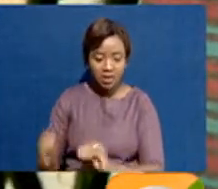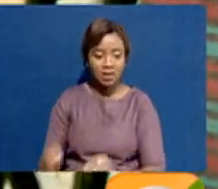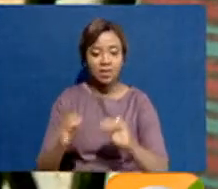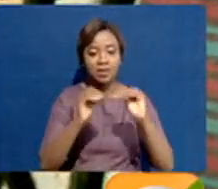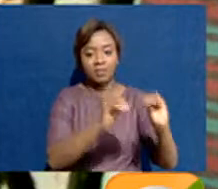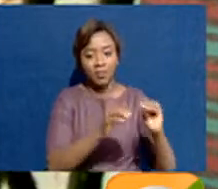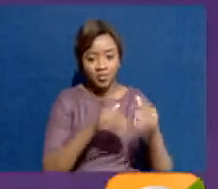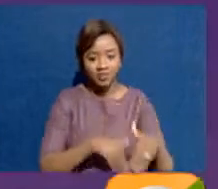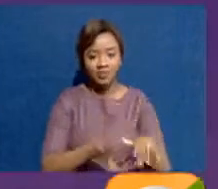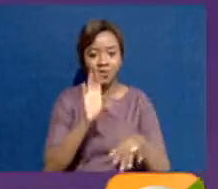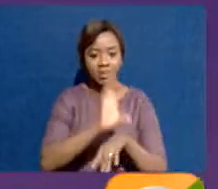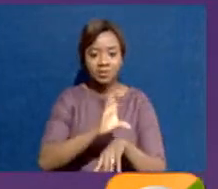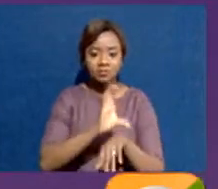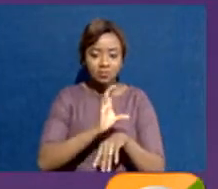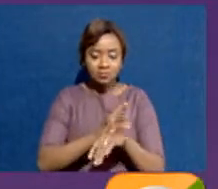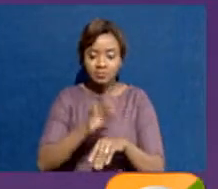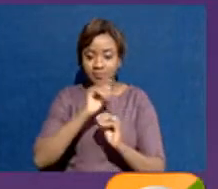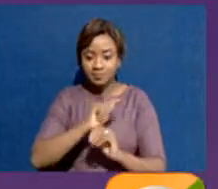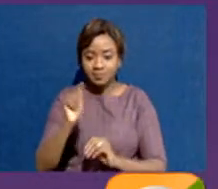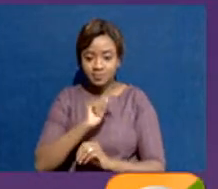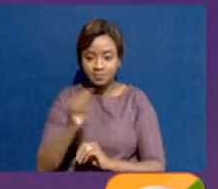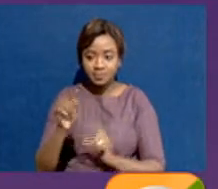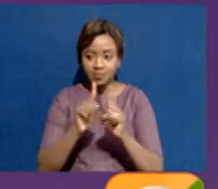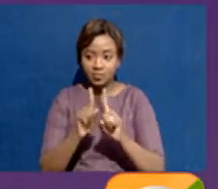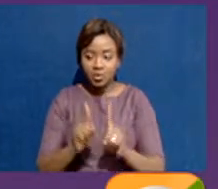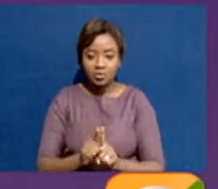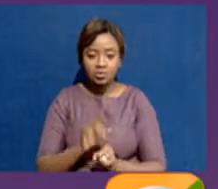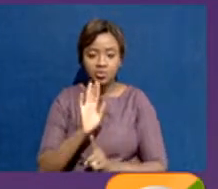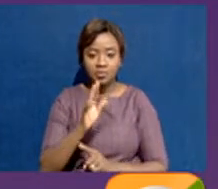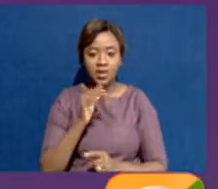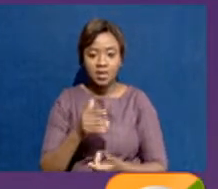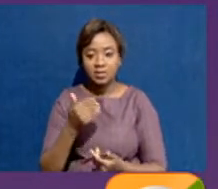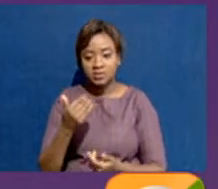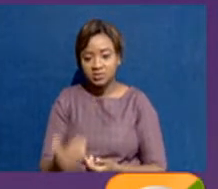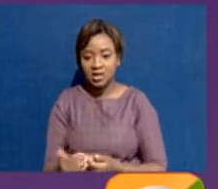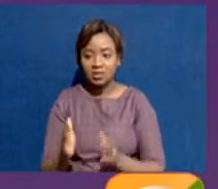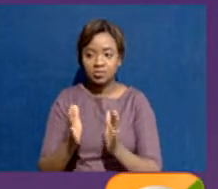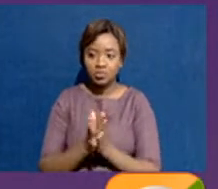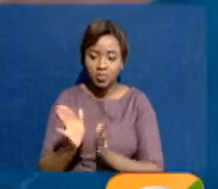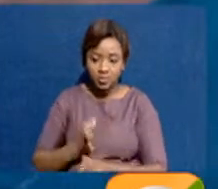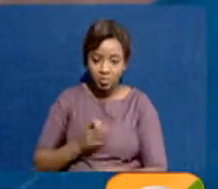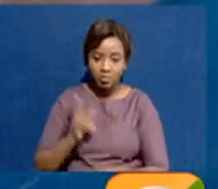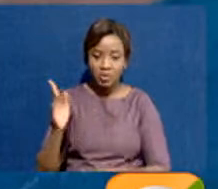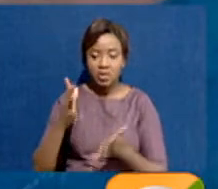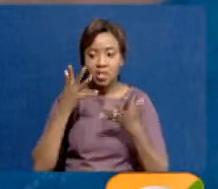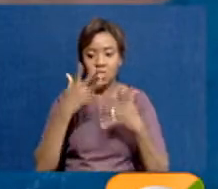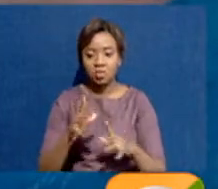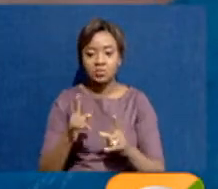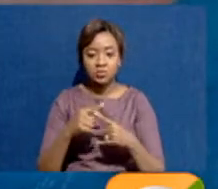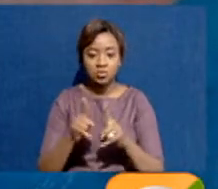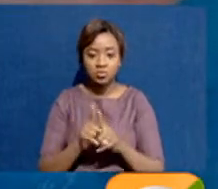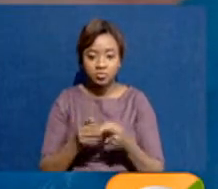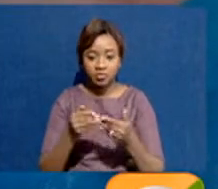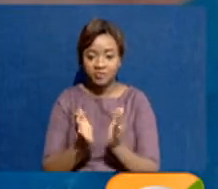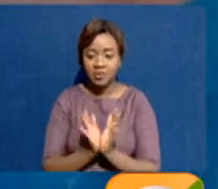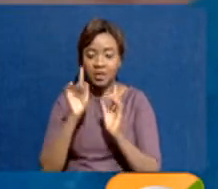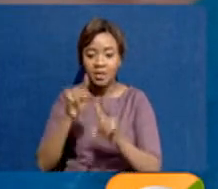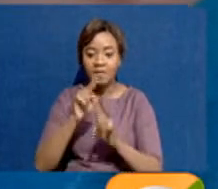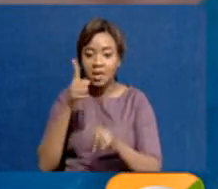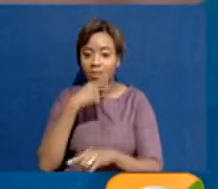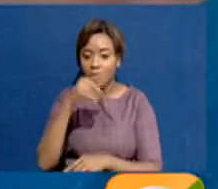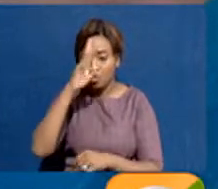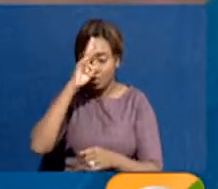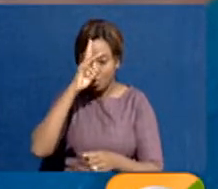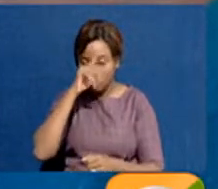teaching. Mary and her 5 children and grandchild are now missing, and the family blames the police for inaction. Nili